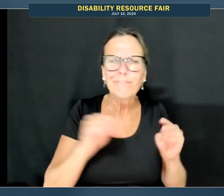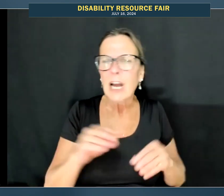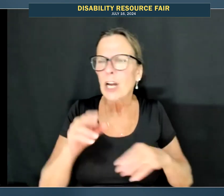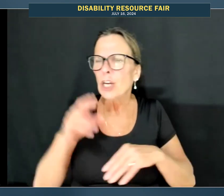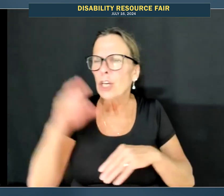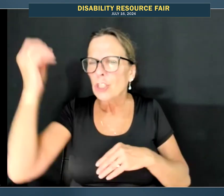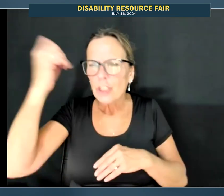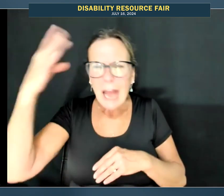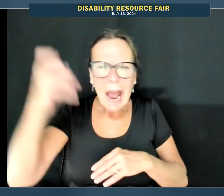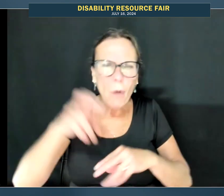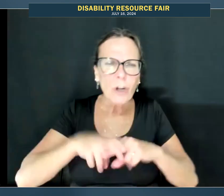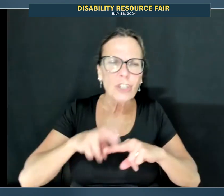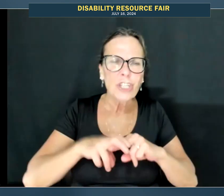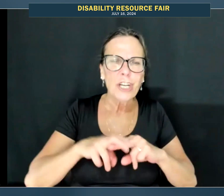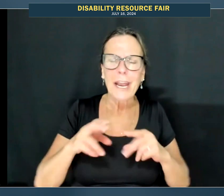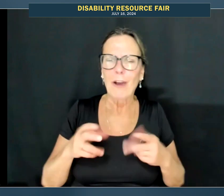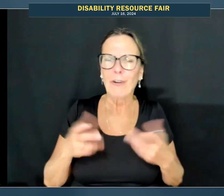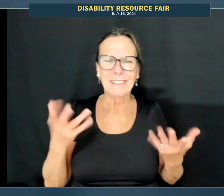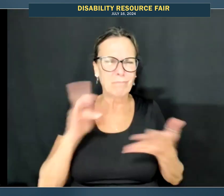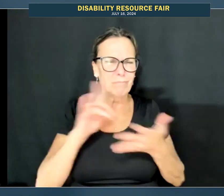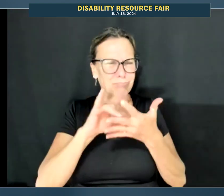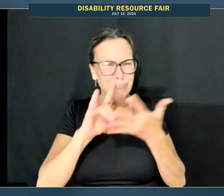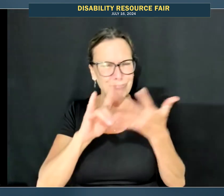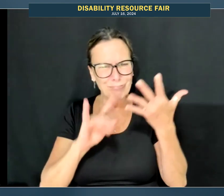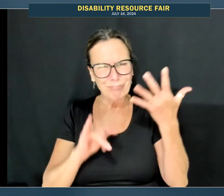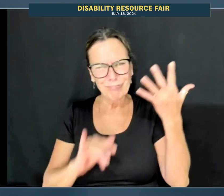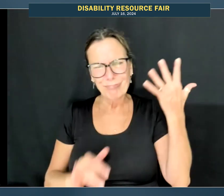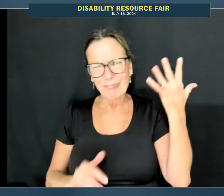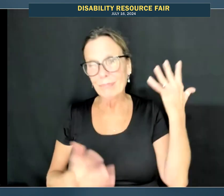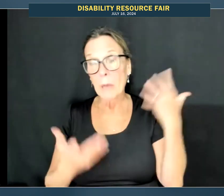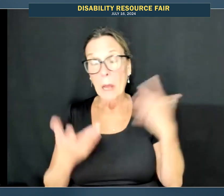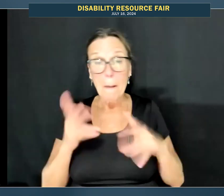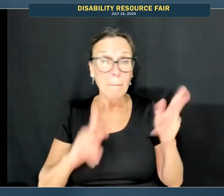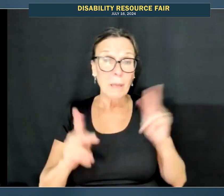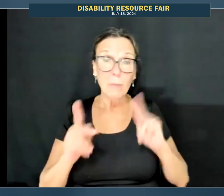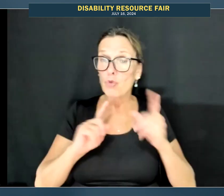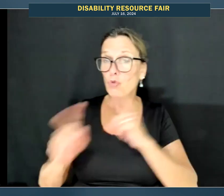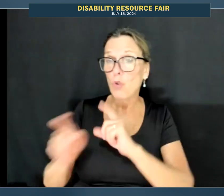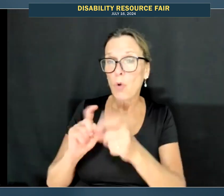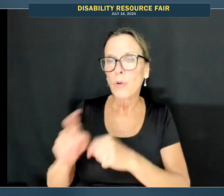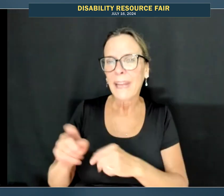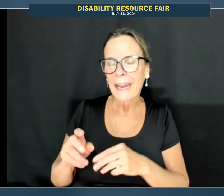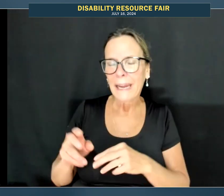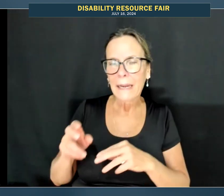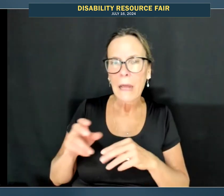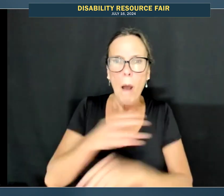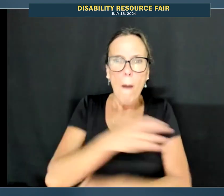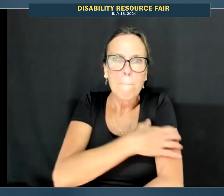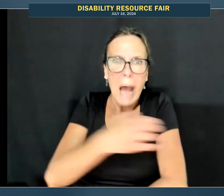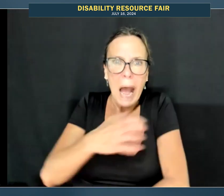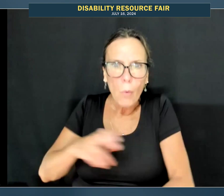tub seats. Yeah, it goes on and on. People have donated power lift chairs. They've donated